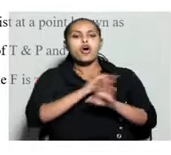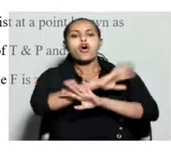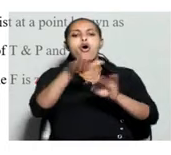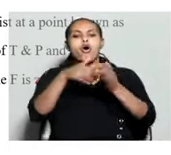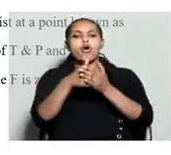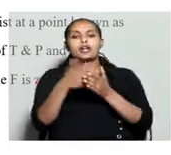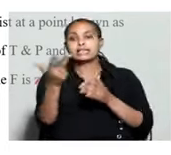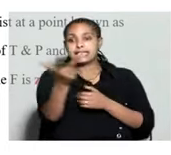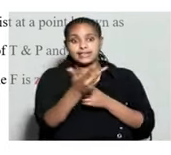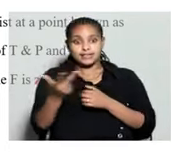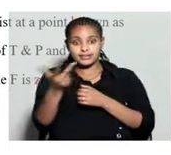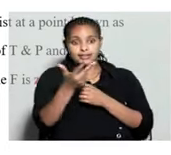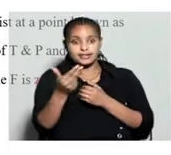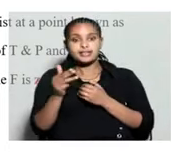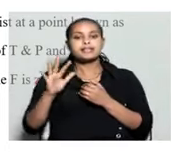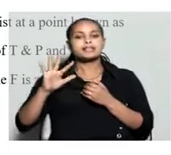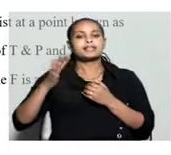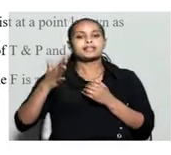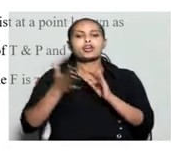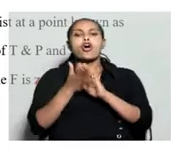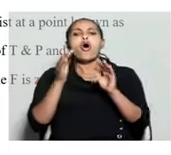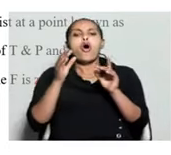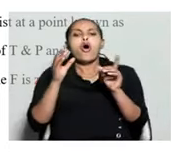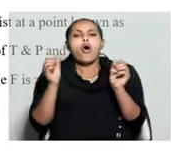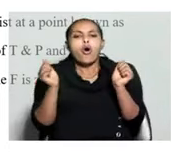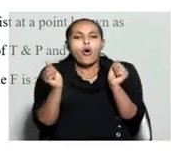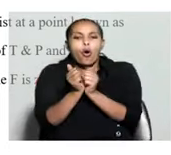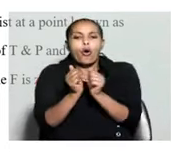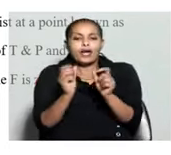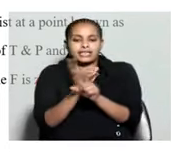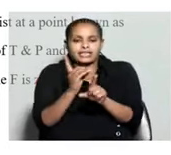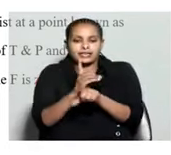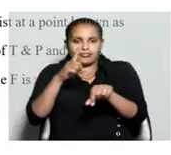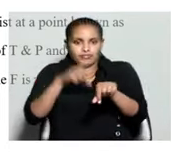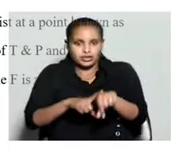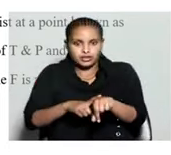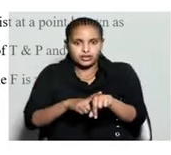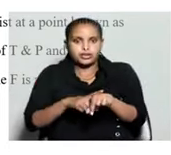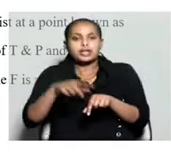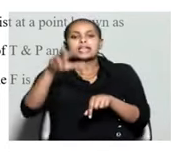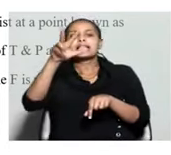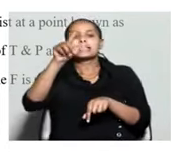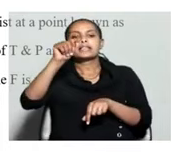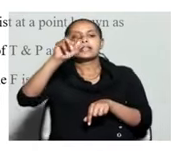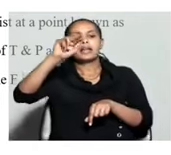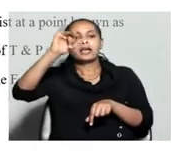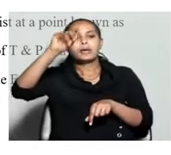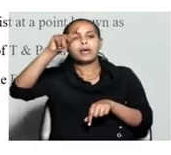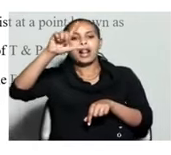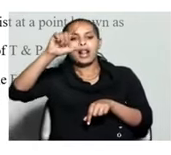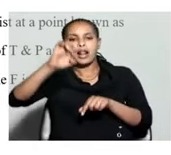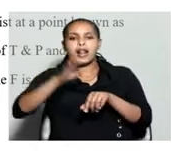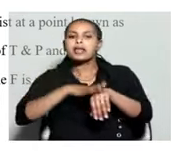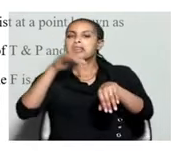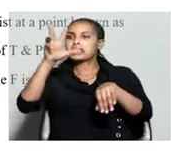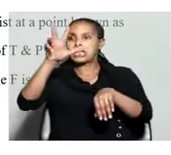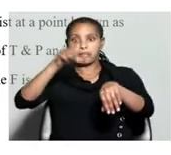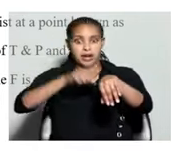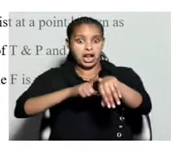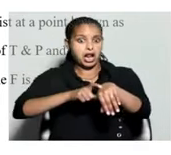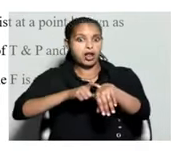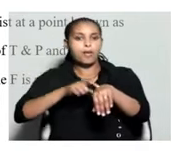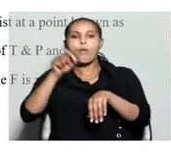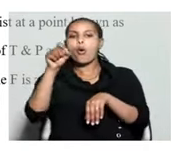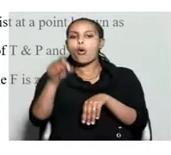All the 3 states of matter of a substance coexist at a point known as triple point. At triple